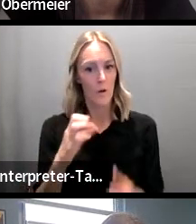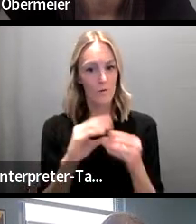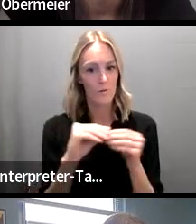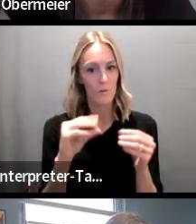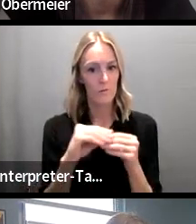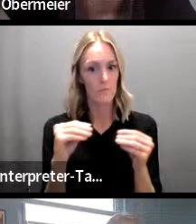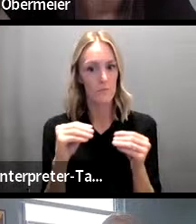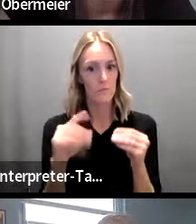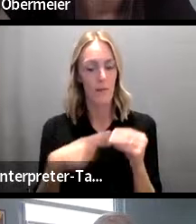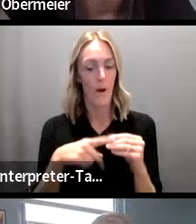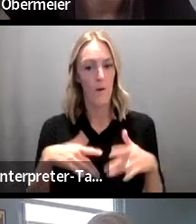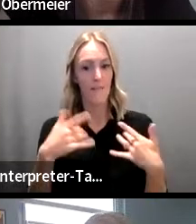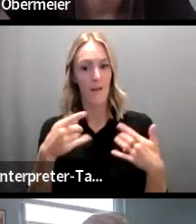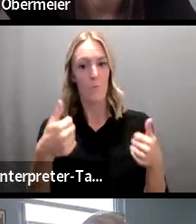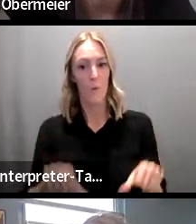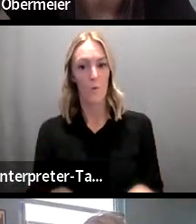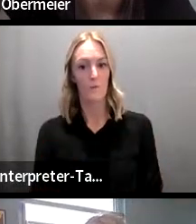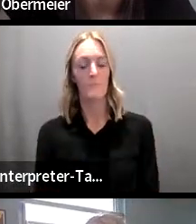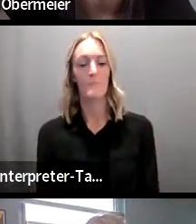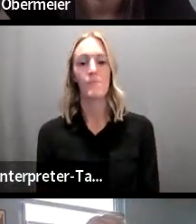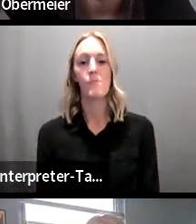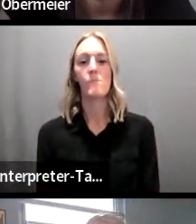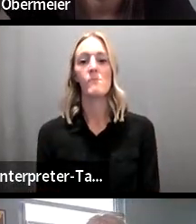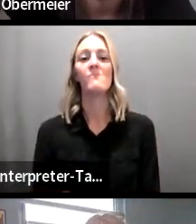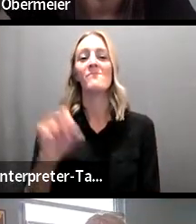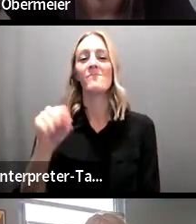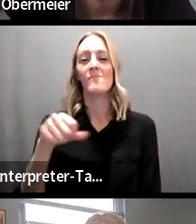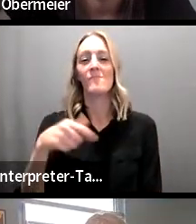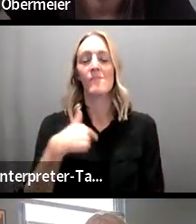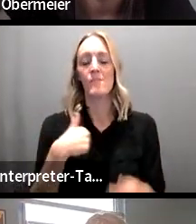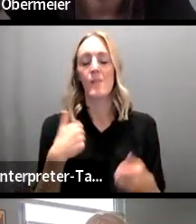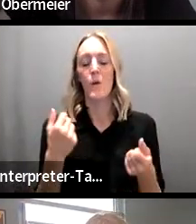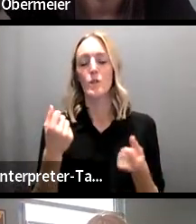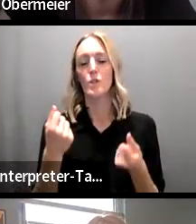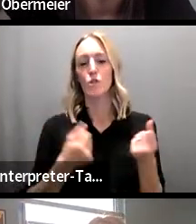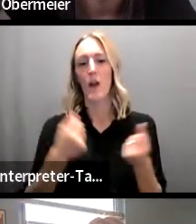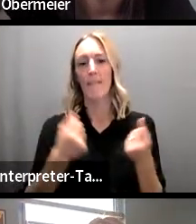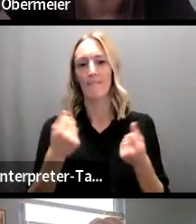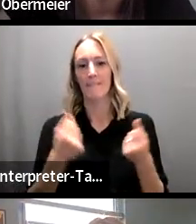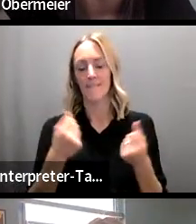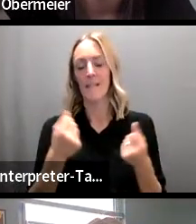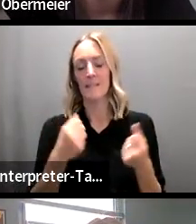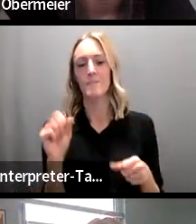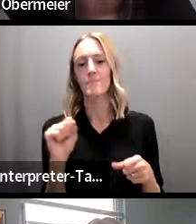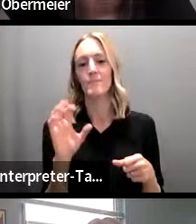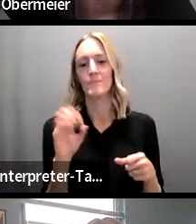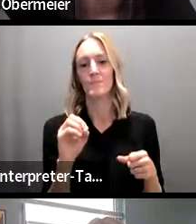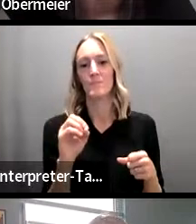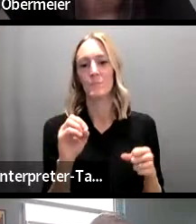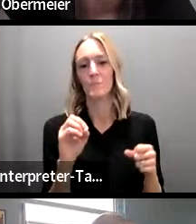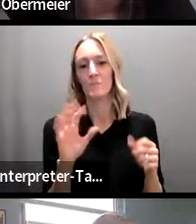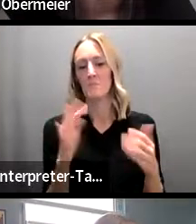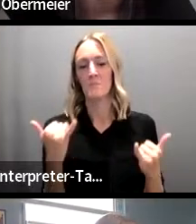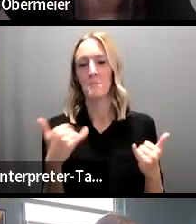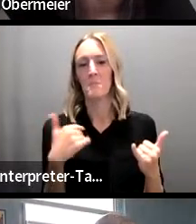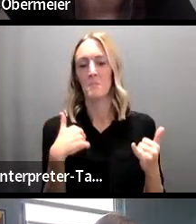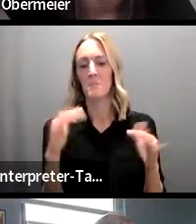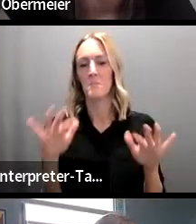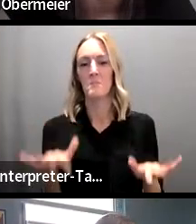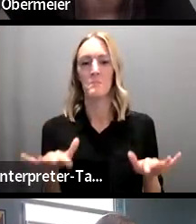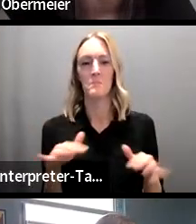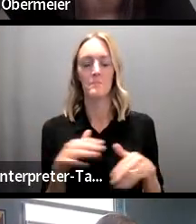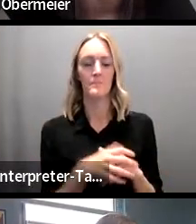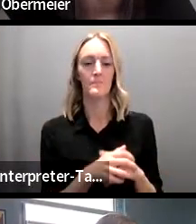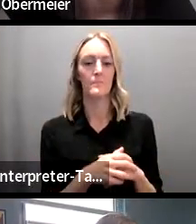that you posted. Yeah, I was driving when I posted, well, kind of driving when I posted it. But now I'm settled.